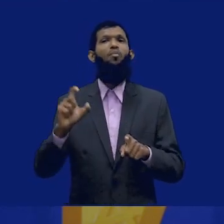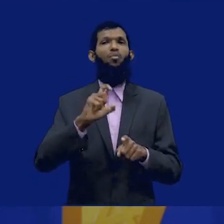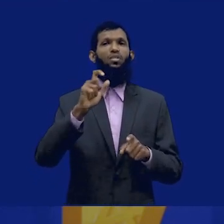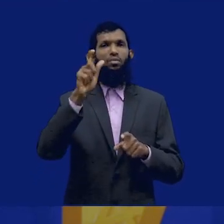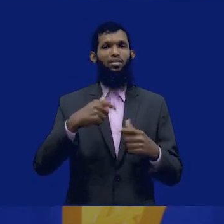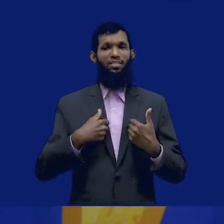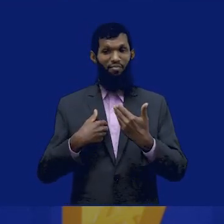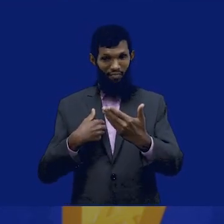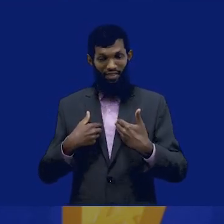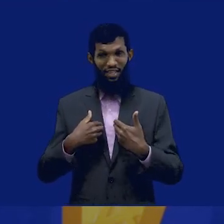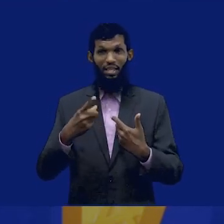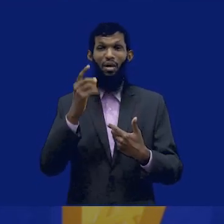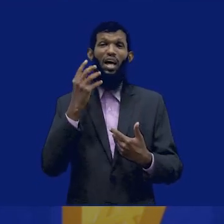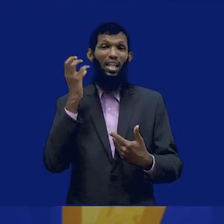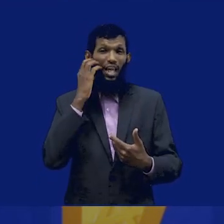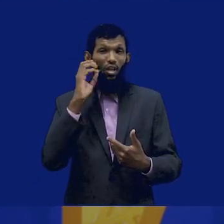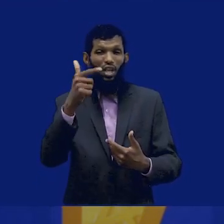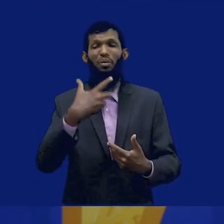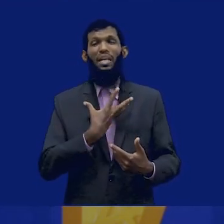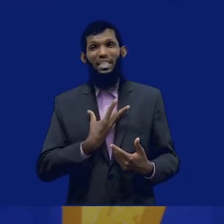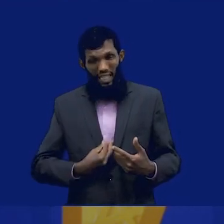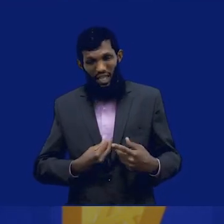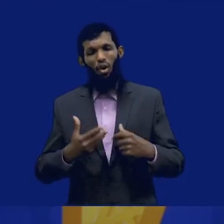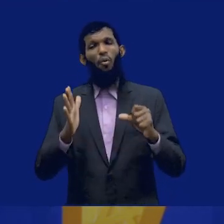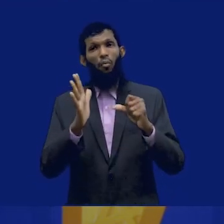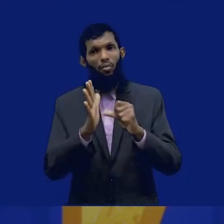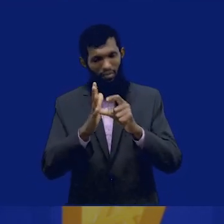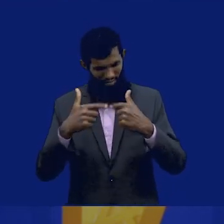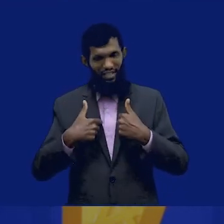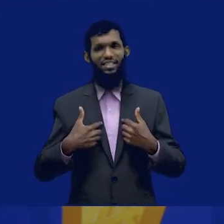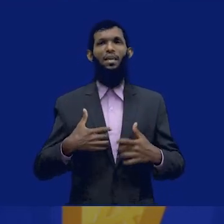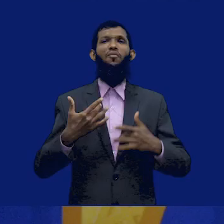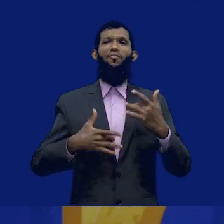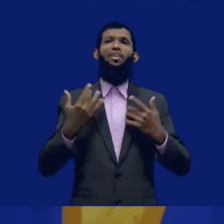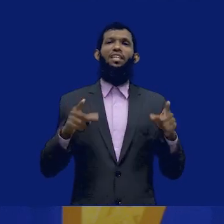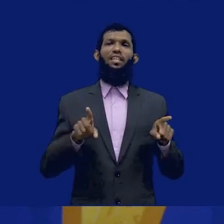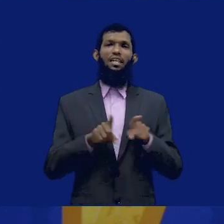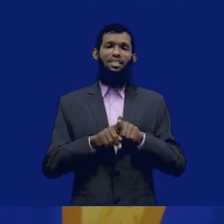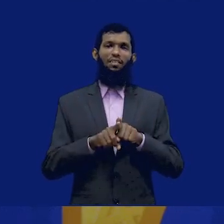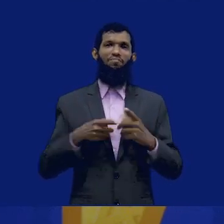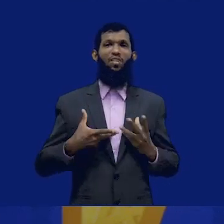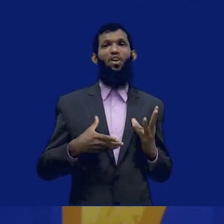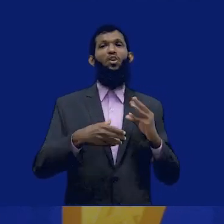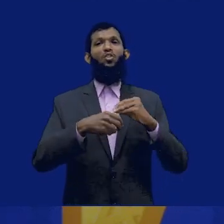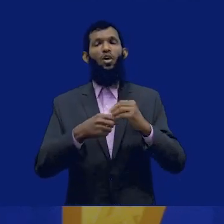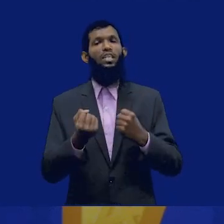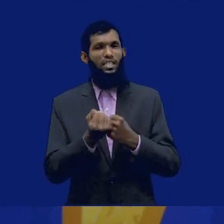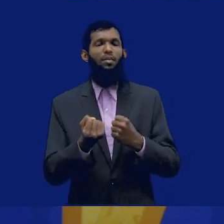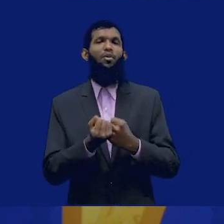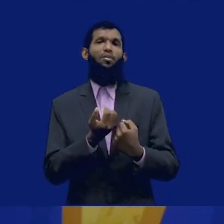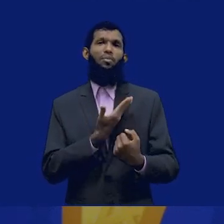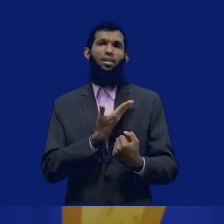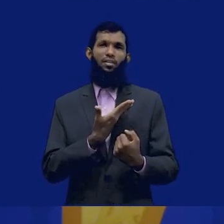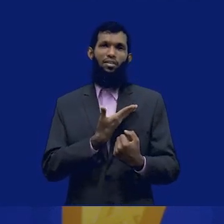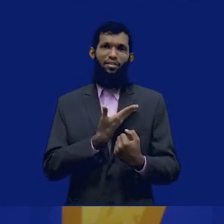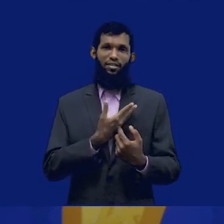that is the case for the mu'min. So when one believer faces something hard, or when a